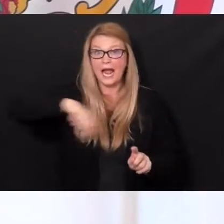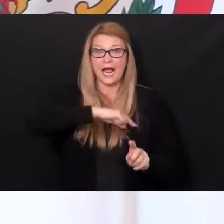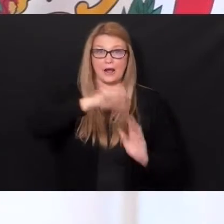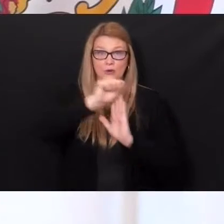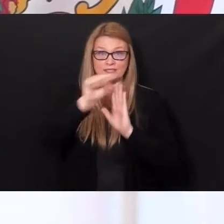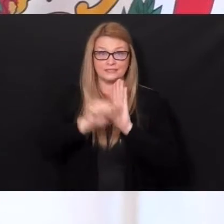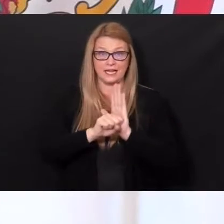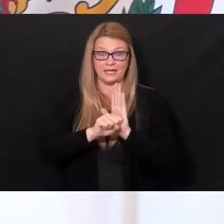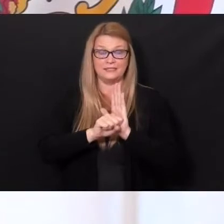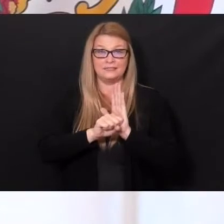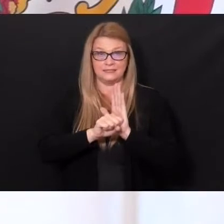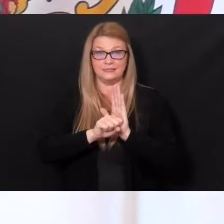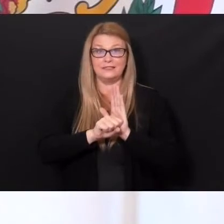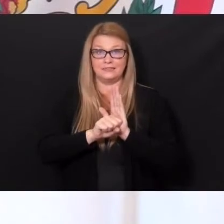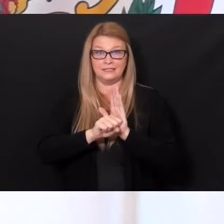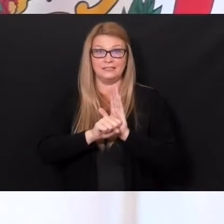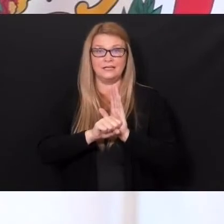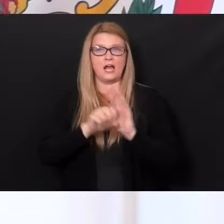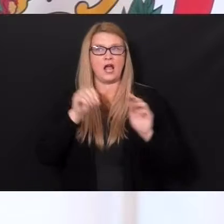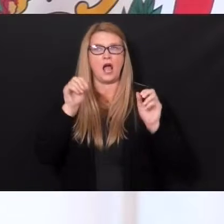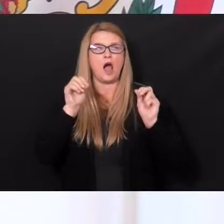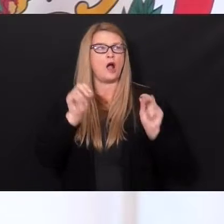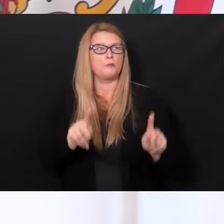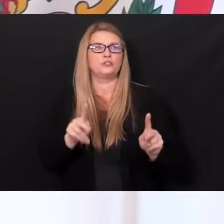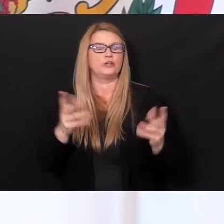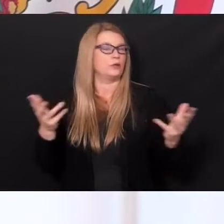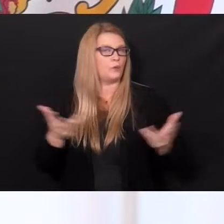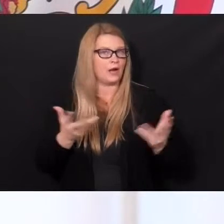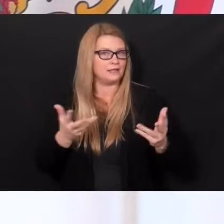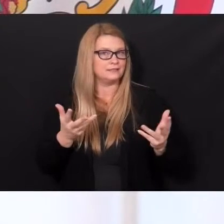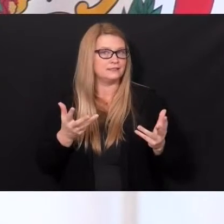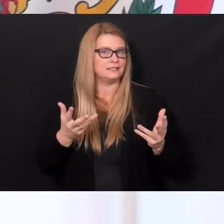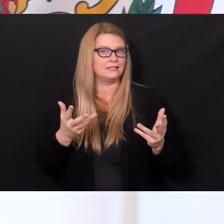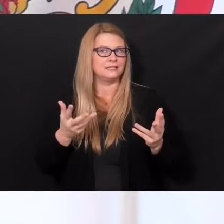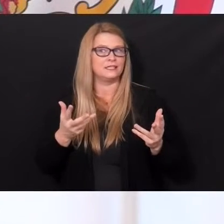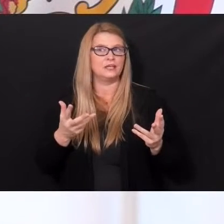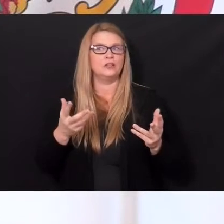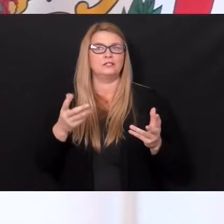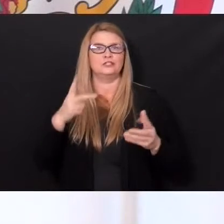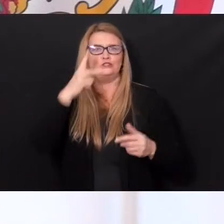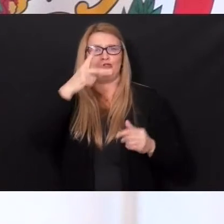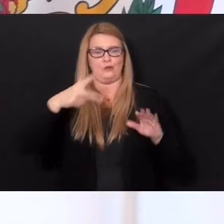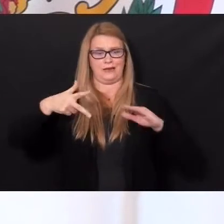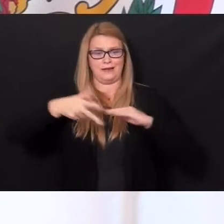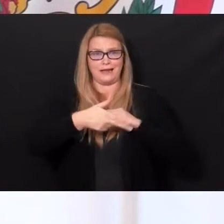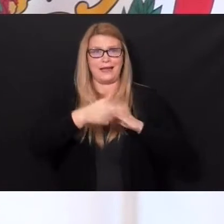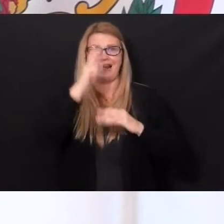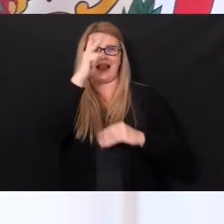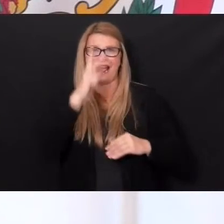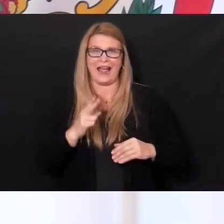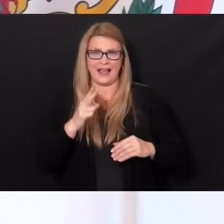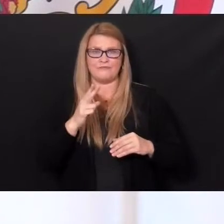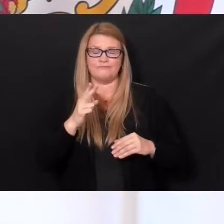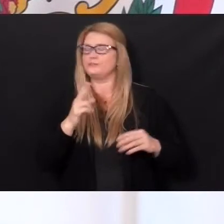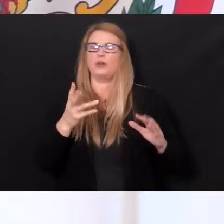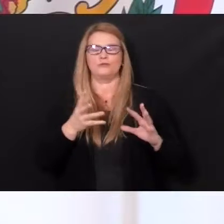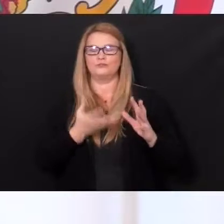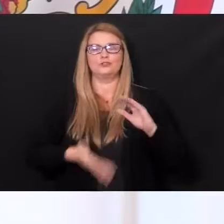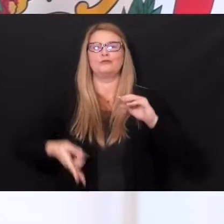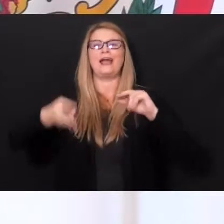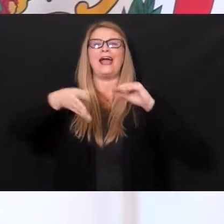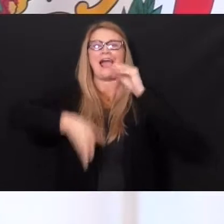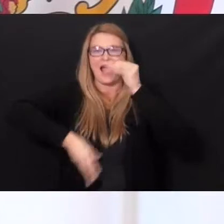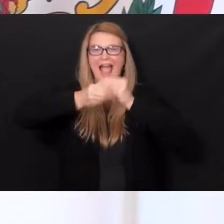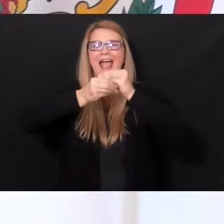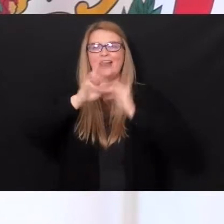beyond belief. An opportunity that is dealing with half of the revenue within this state. An opportunity